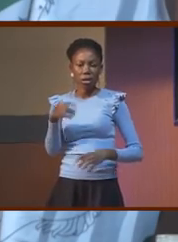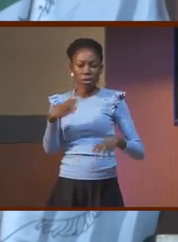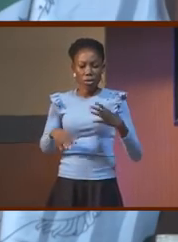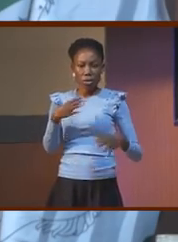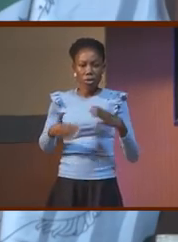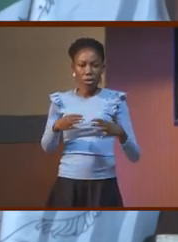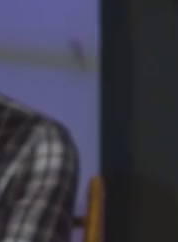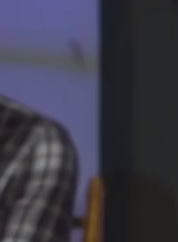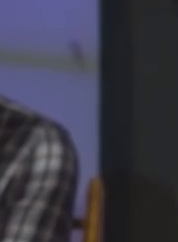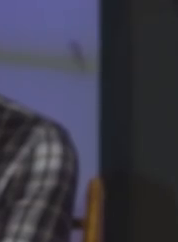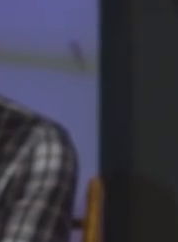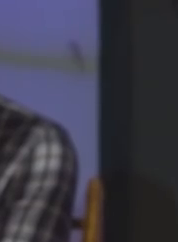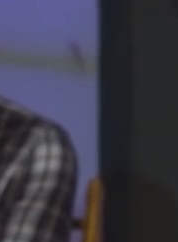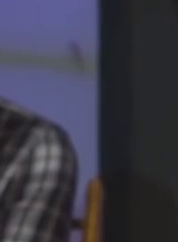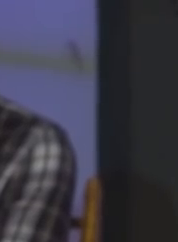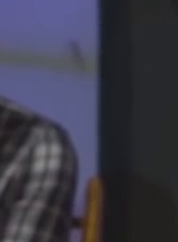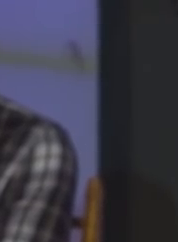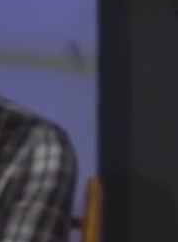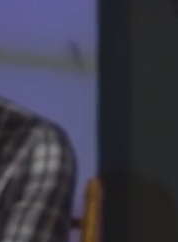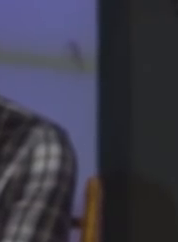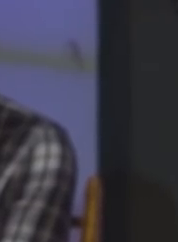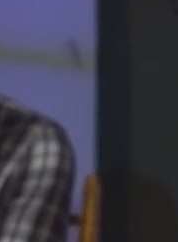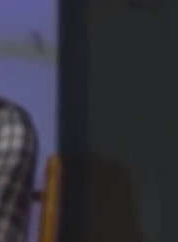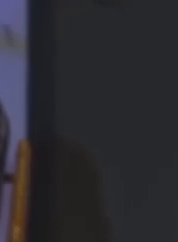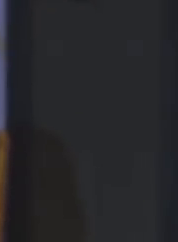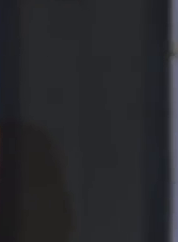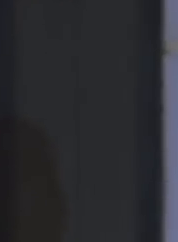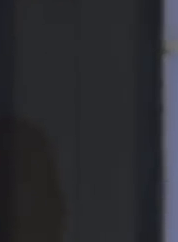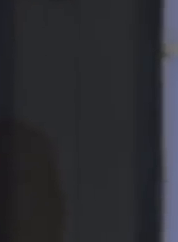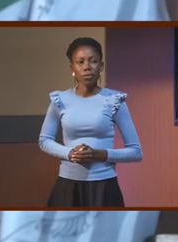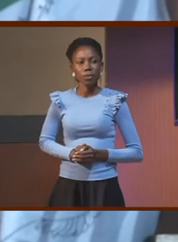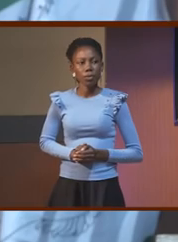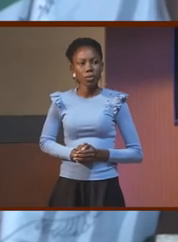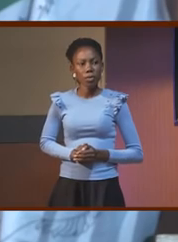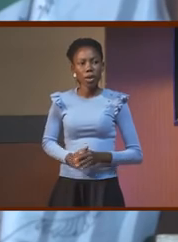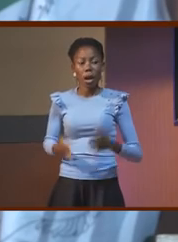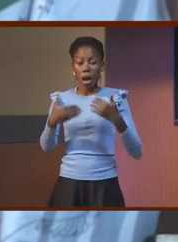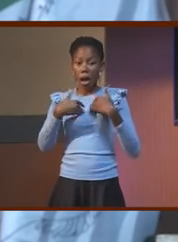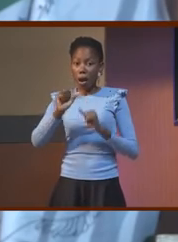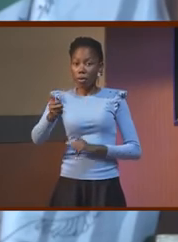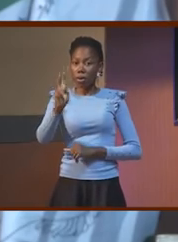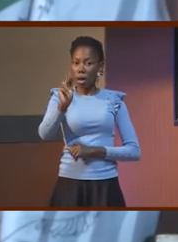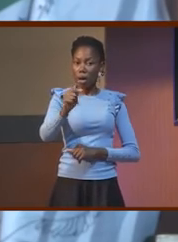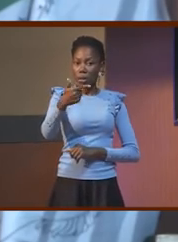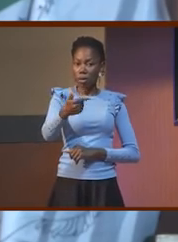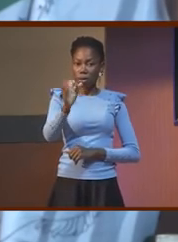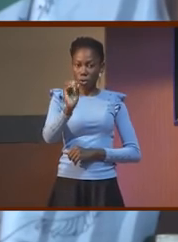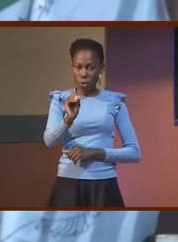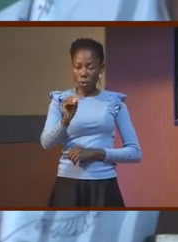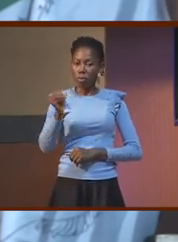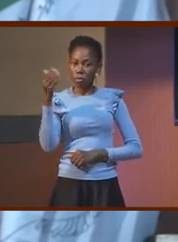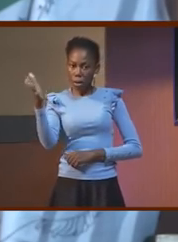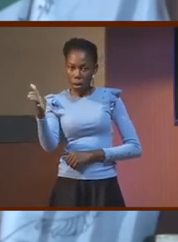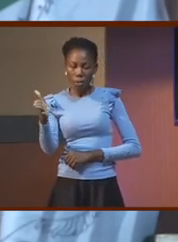NGO. Justice Court is not an NGO. There are NGOs out